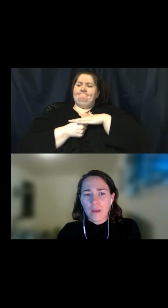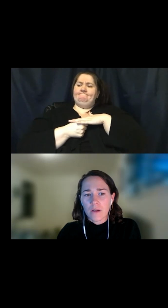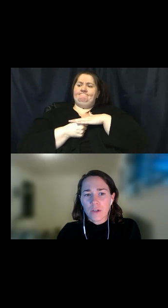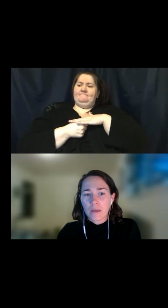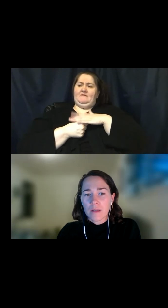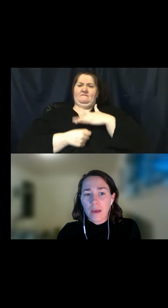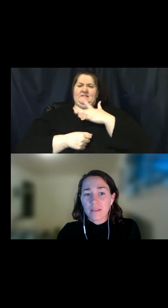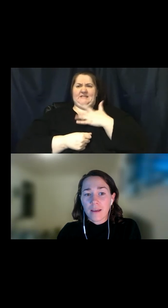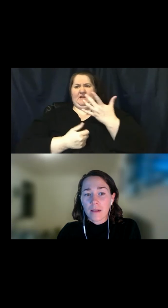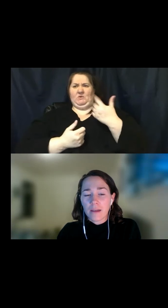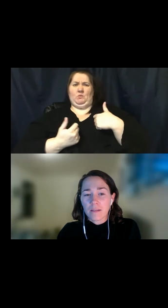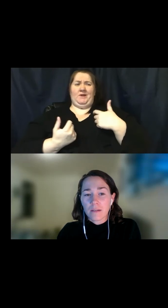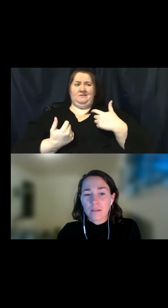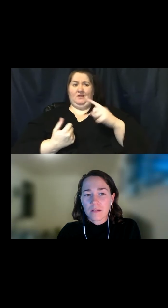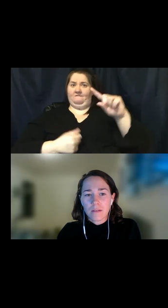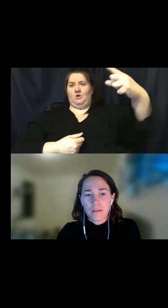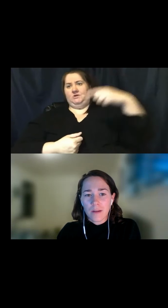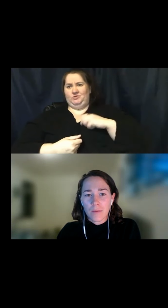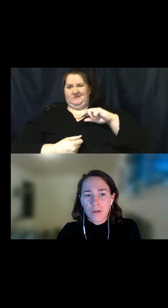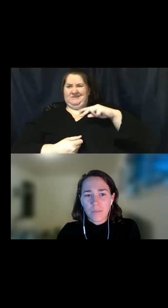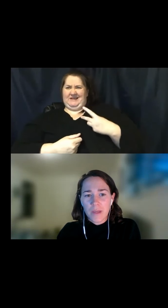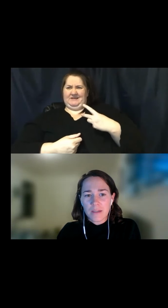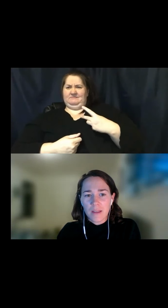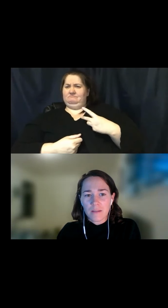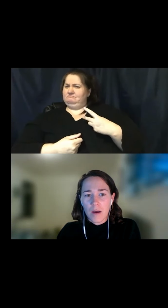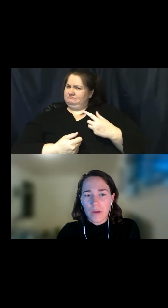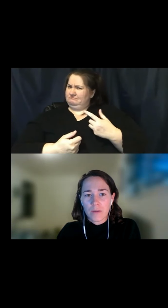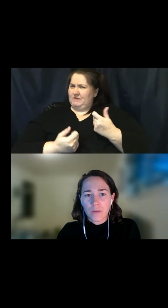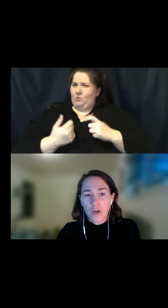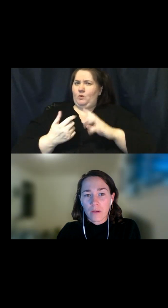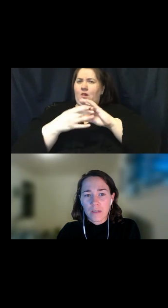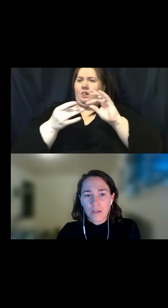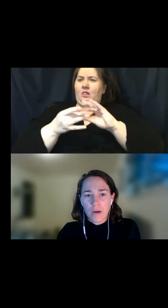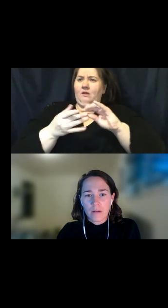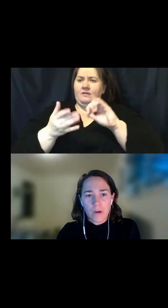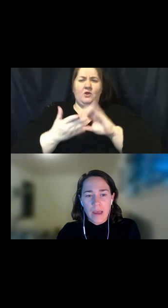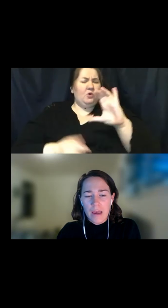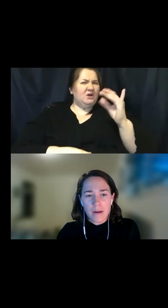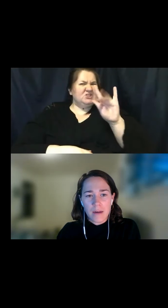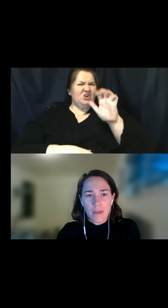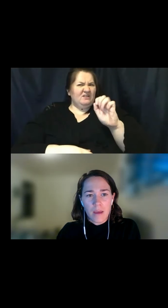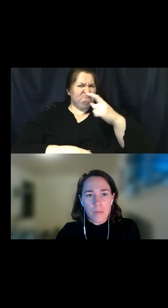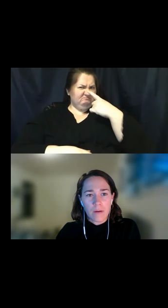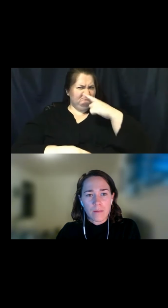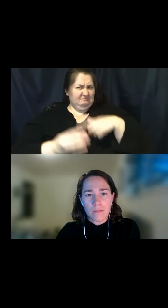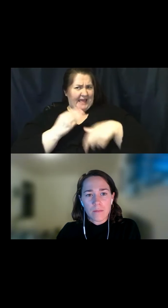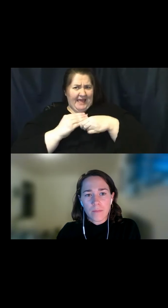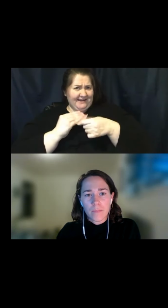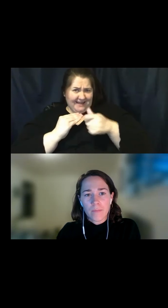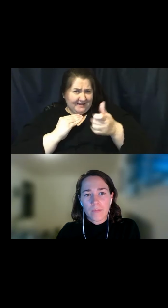Feels like you're treating us as second-class citizens. Does anyone want to speak to this comment? Or Charlie, do you want to add anything